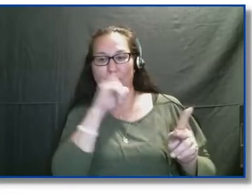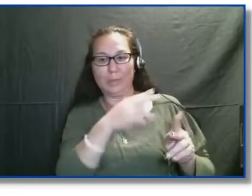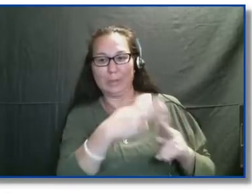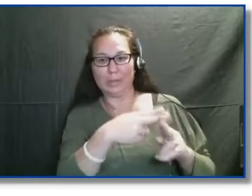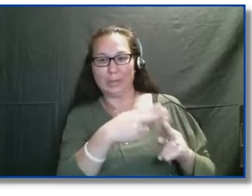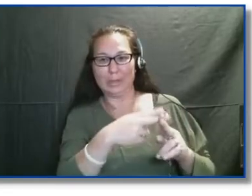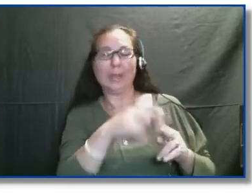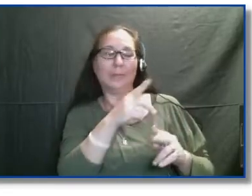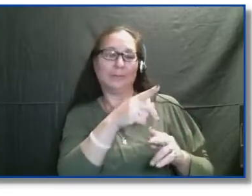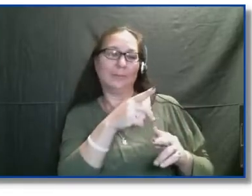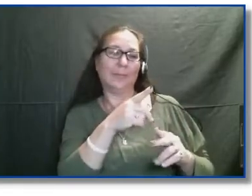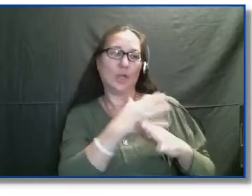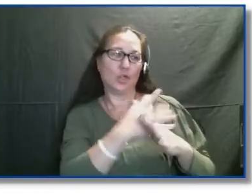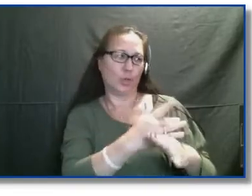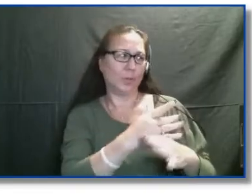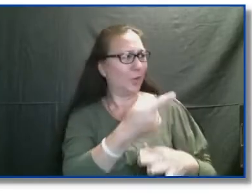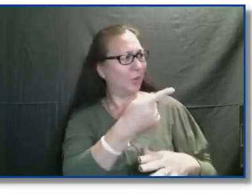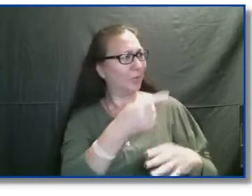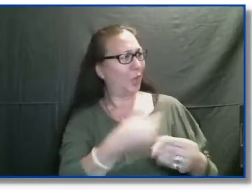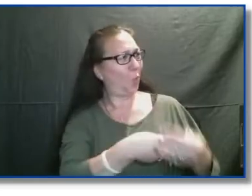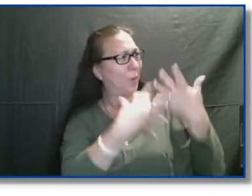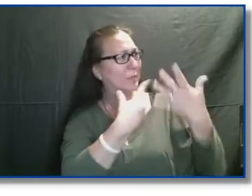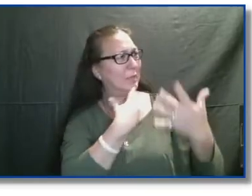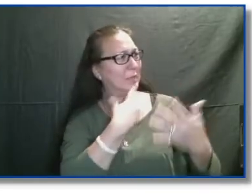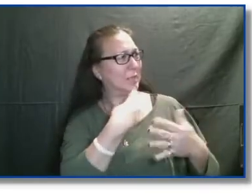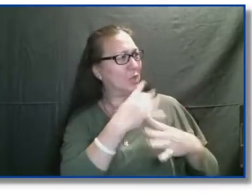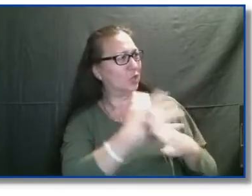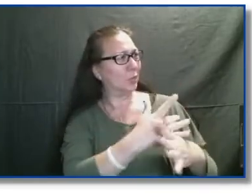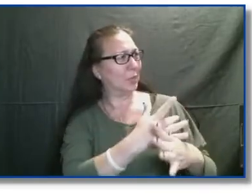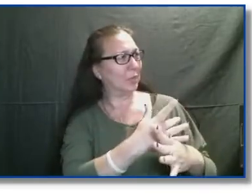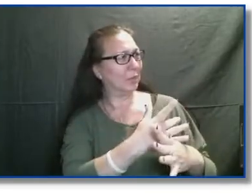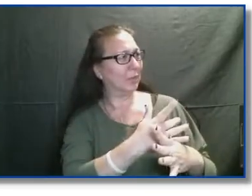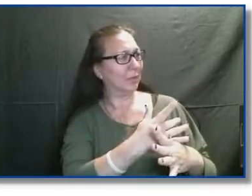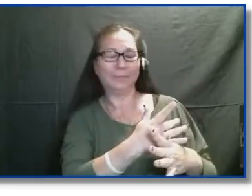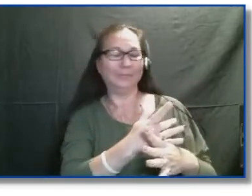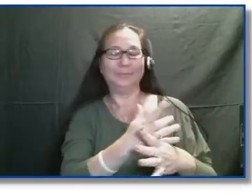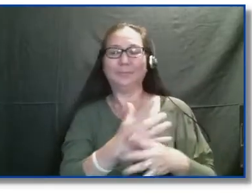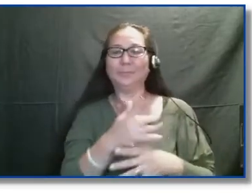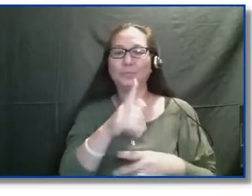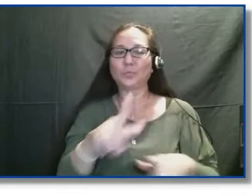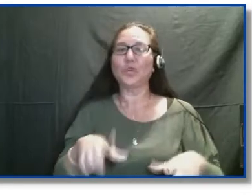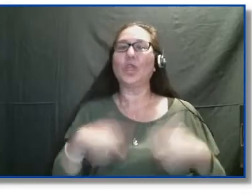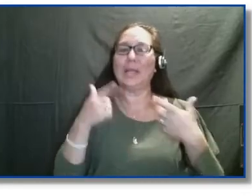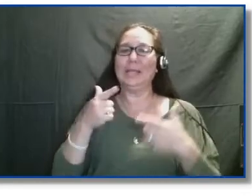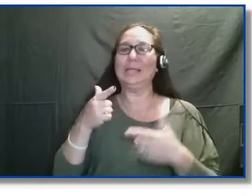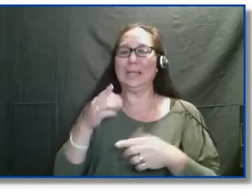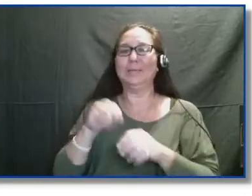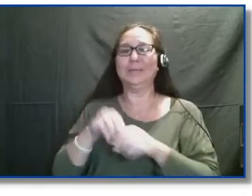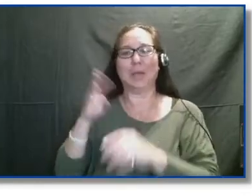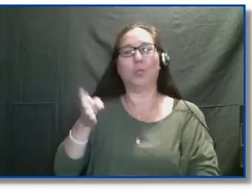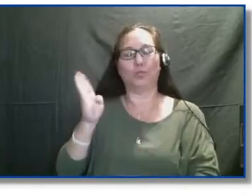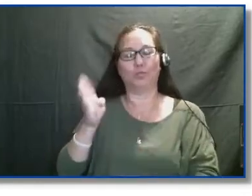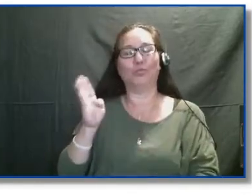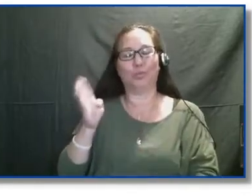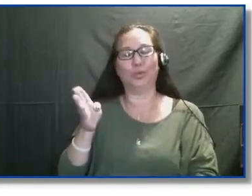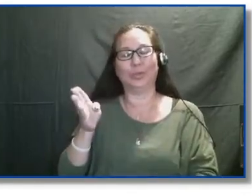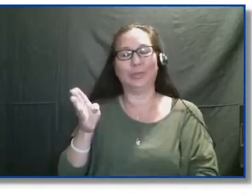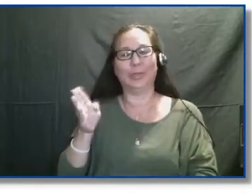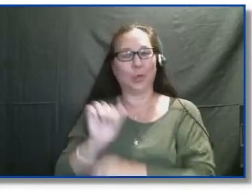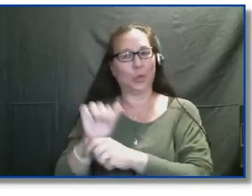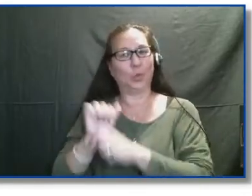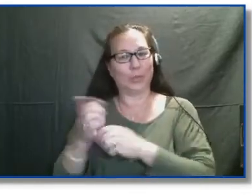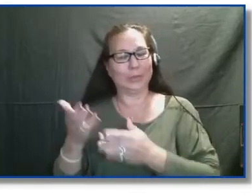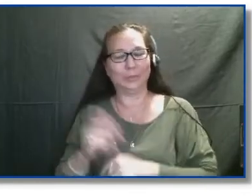website says Germany. Okay. And lives and works in Brooklyn. That I know is a fact. So, and